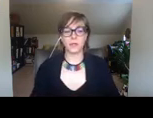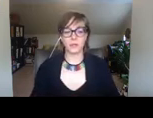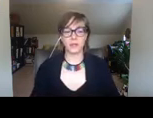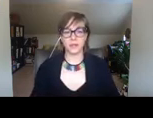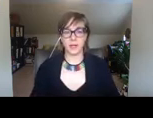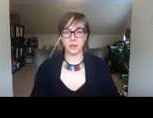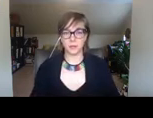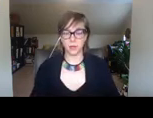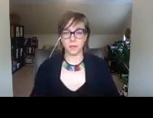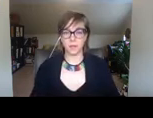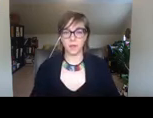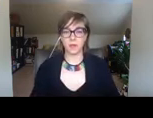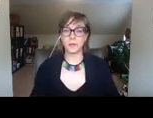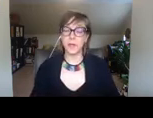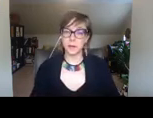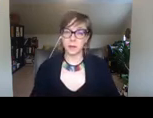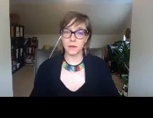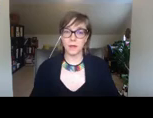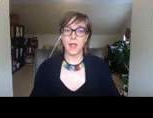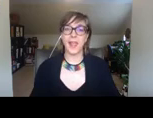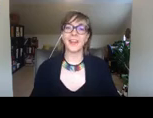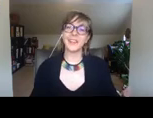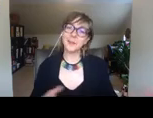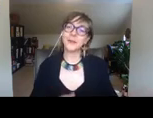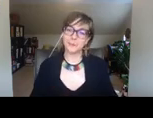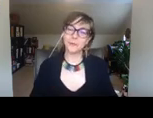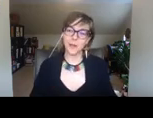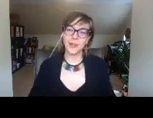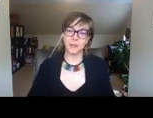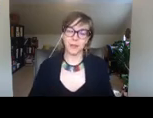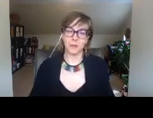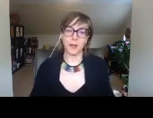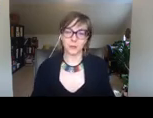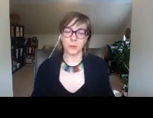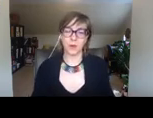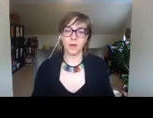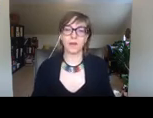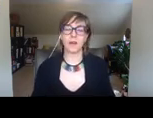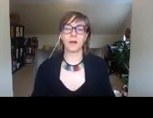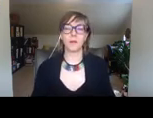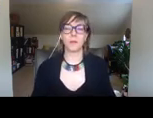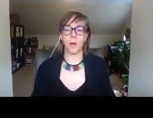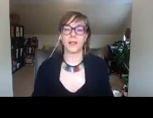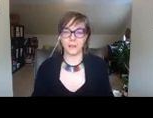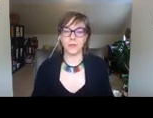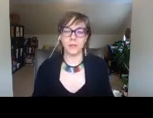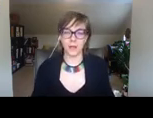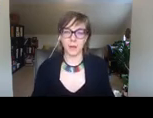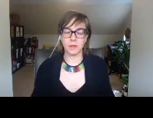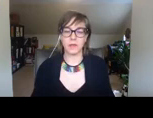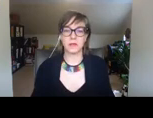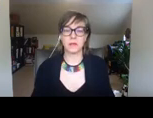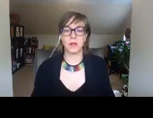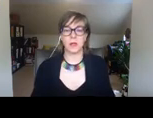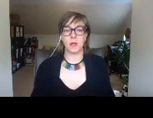the 6th stage of grief is meaning. And he was reading Viktor Frankl's work as he was thinking